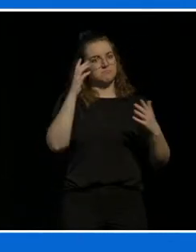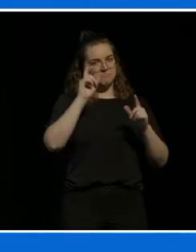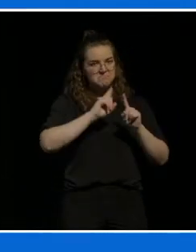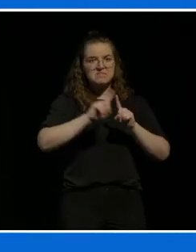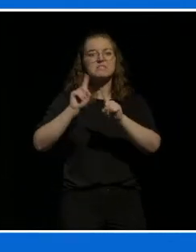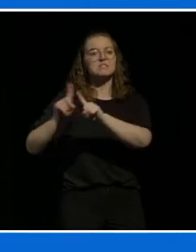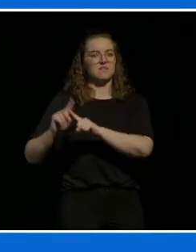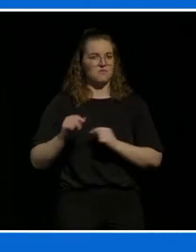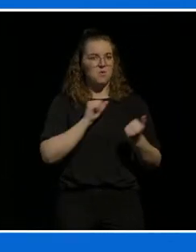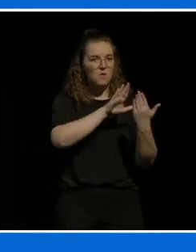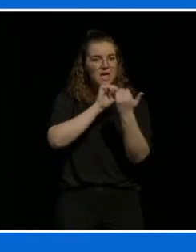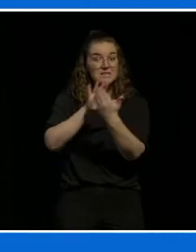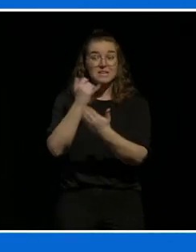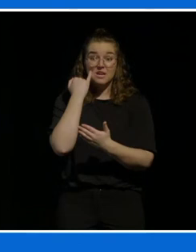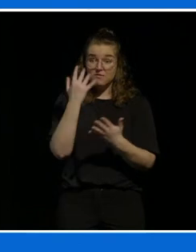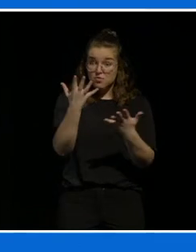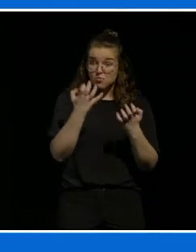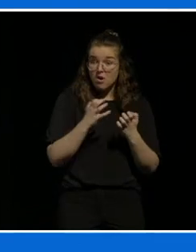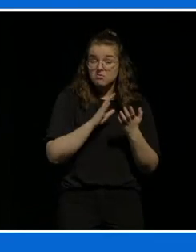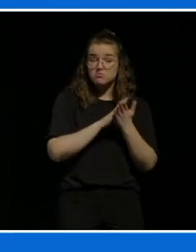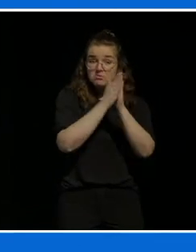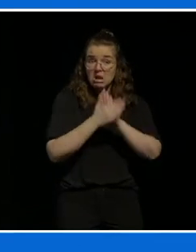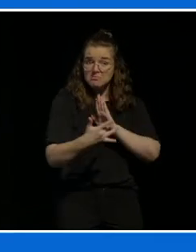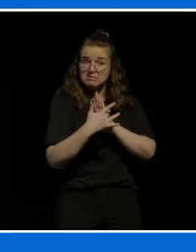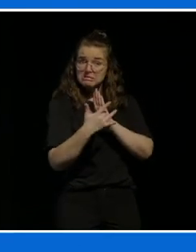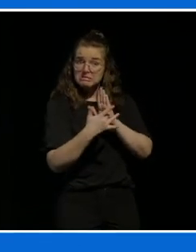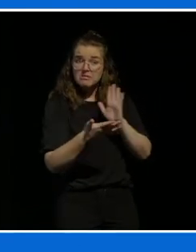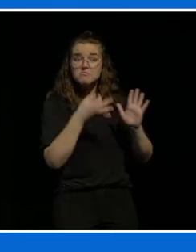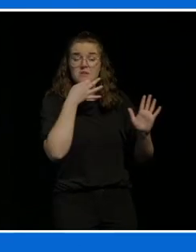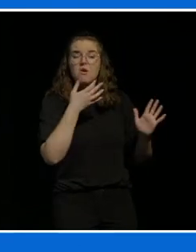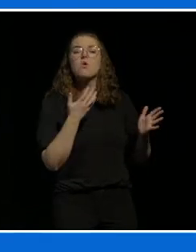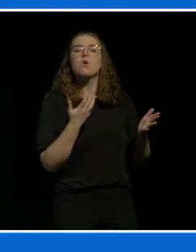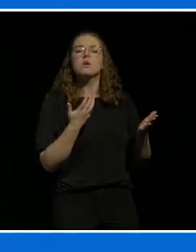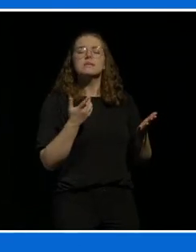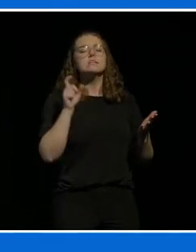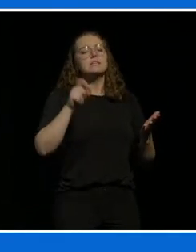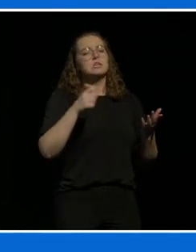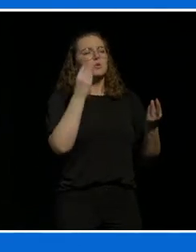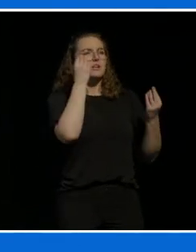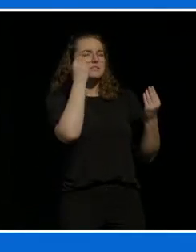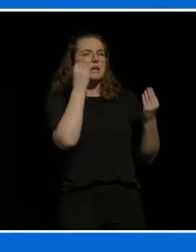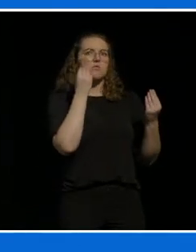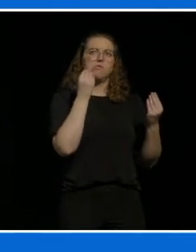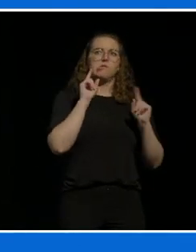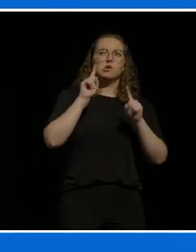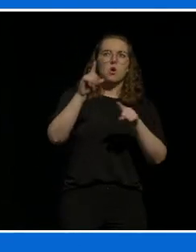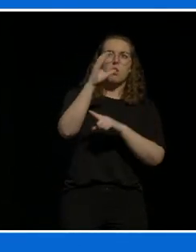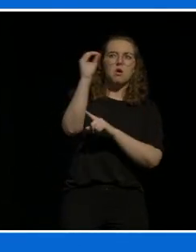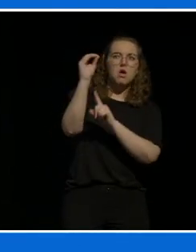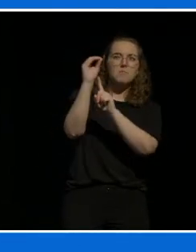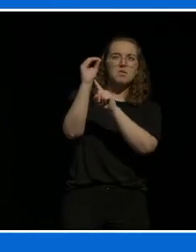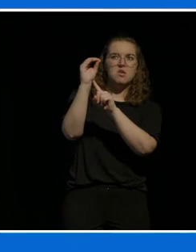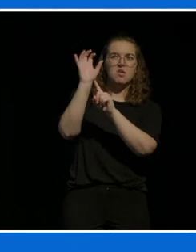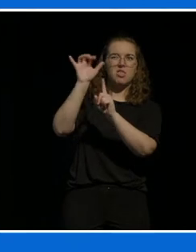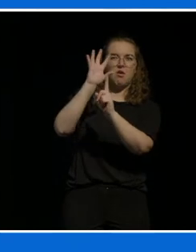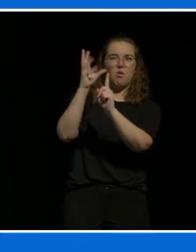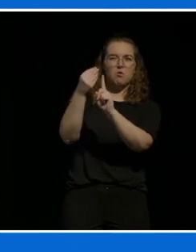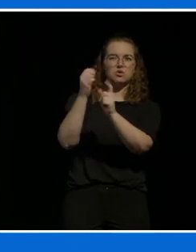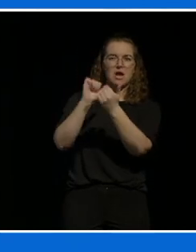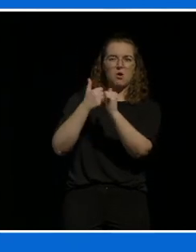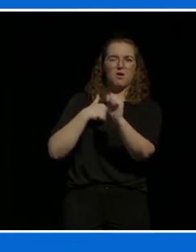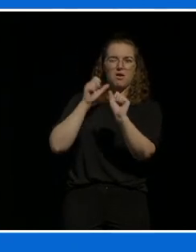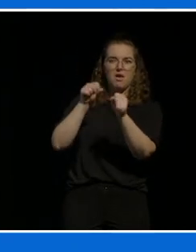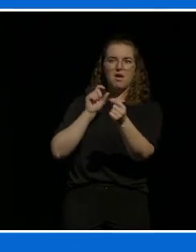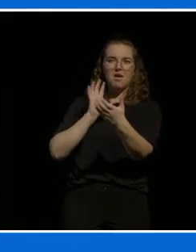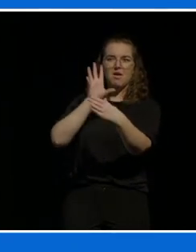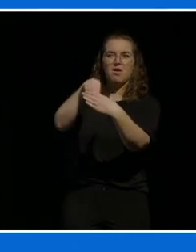even if you want to go in the tech route, from within the companies, it's understanding how can I go and work at this company, but then change the culture of it, right? And talk about